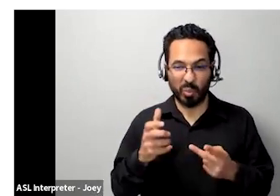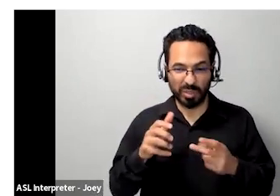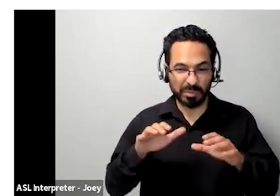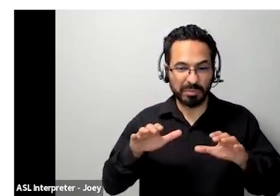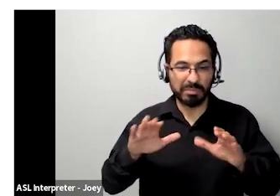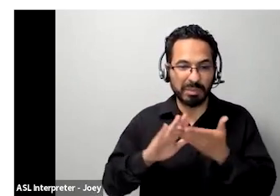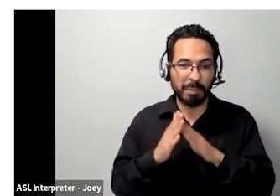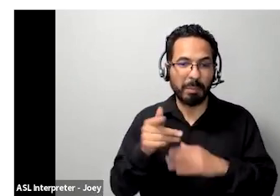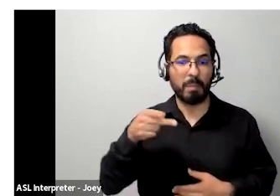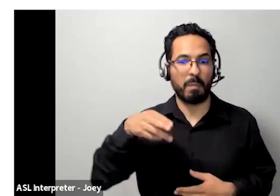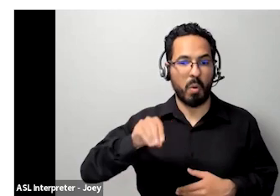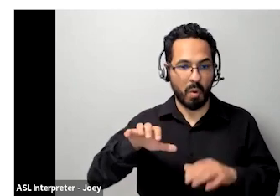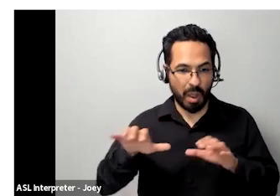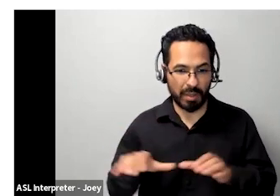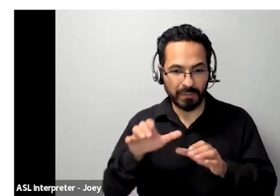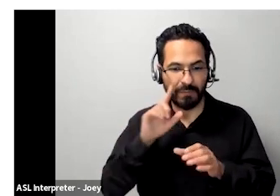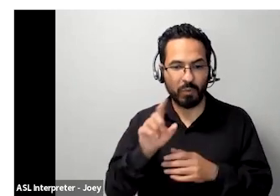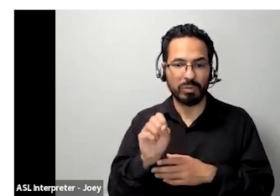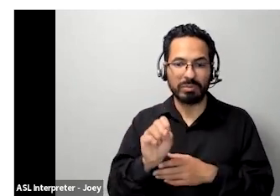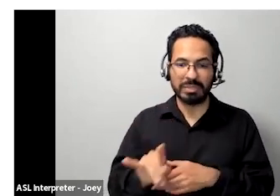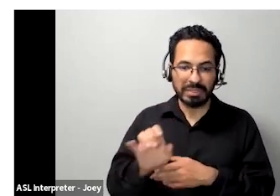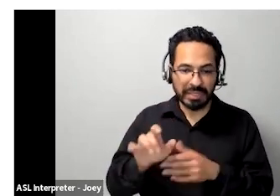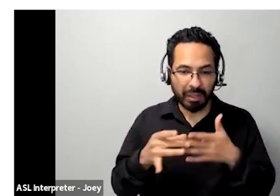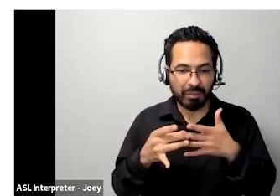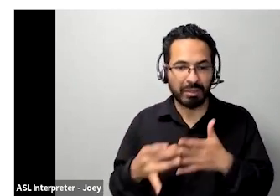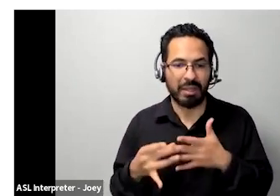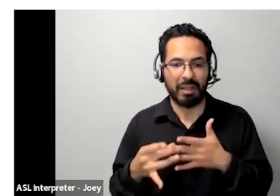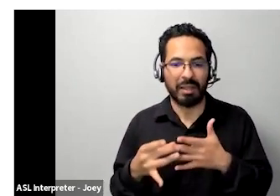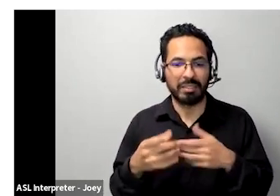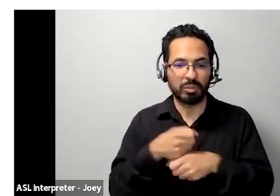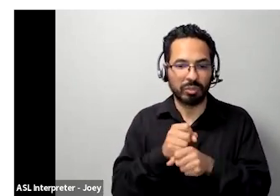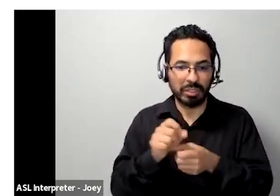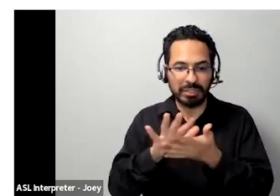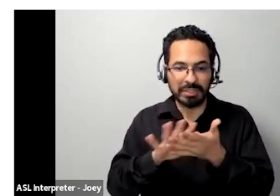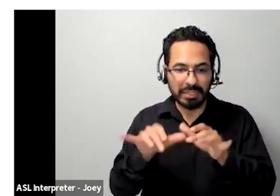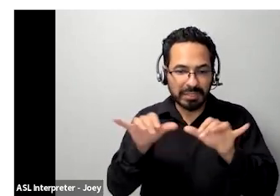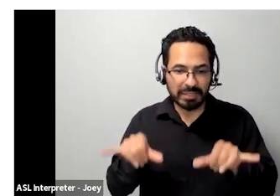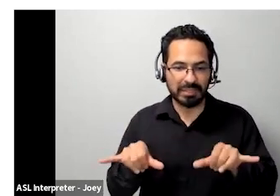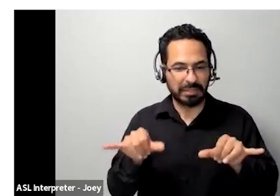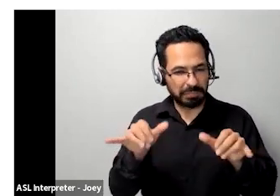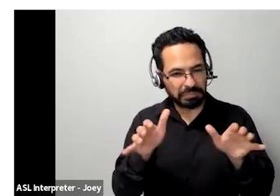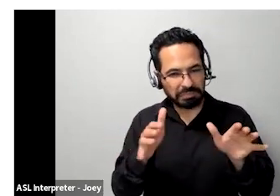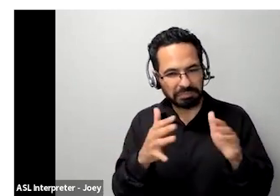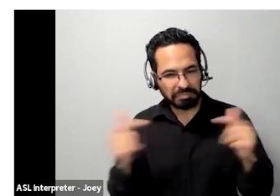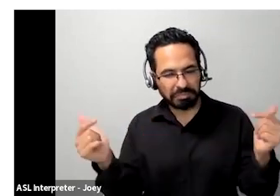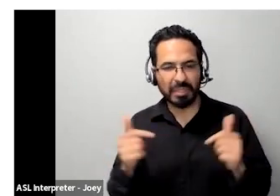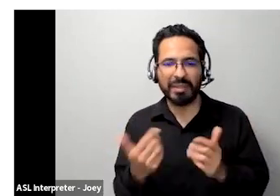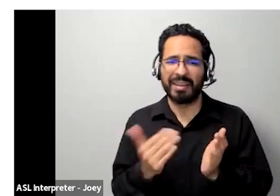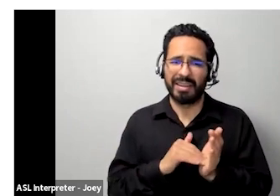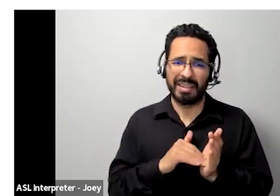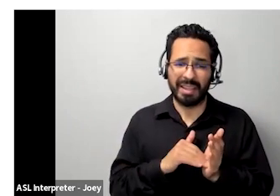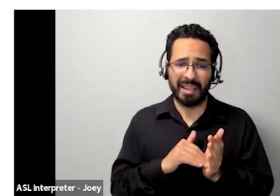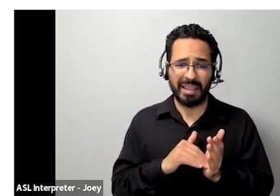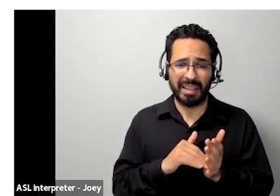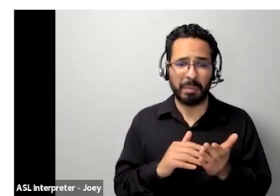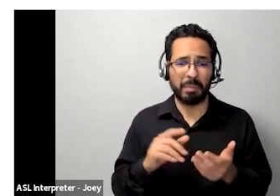and style guides and so forth. And at Merck, ultimately, it is the business owner of the digital